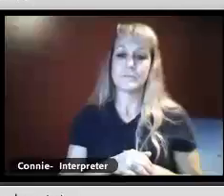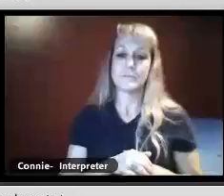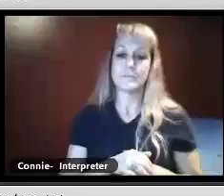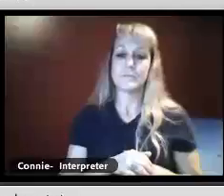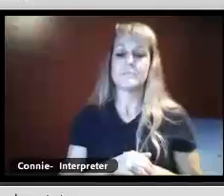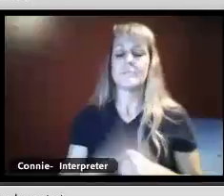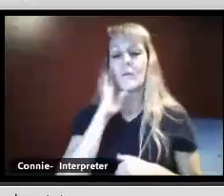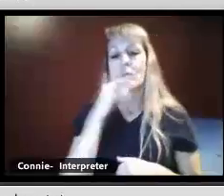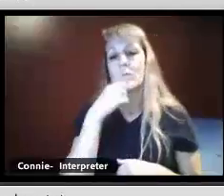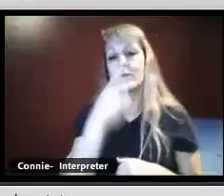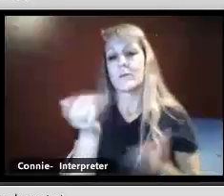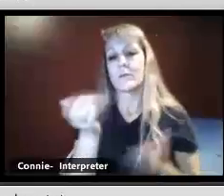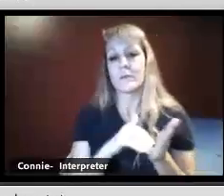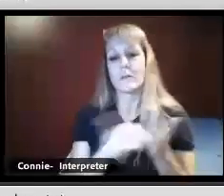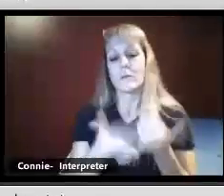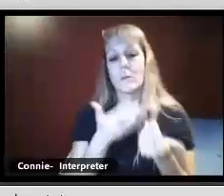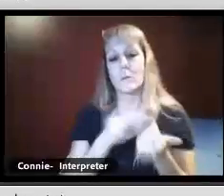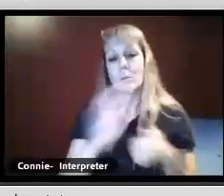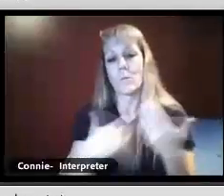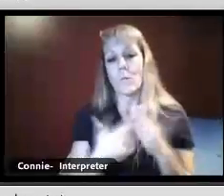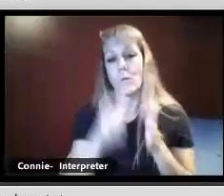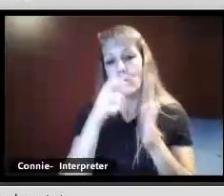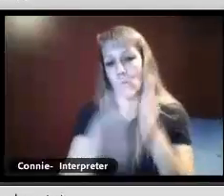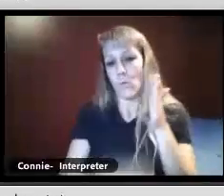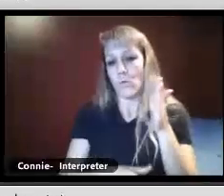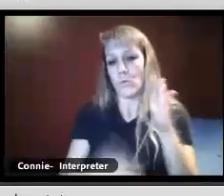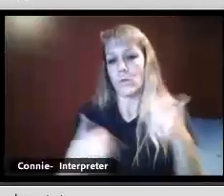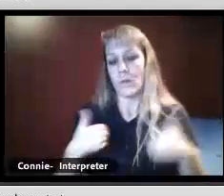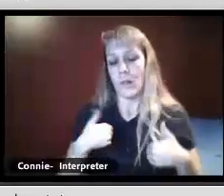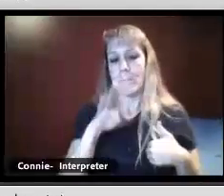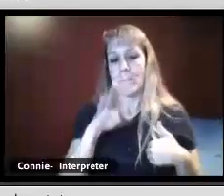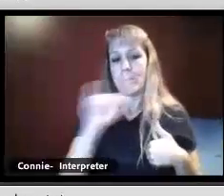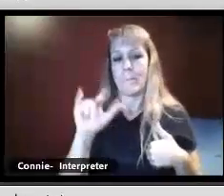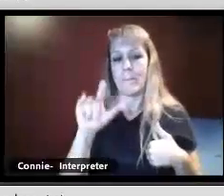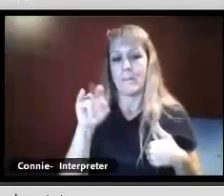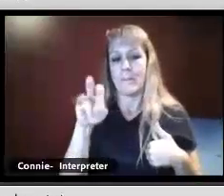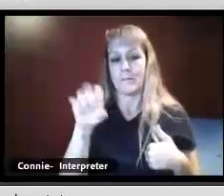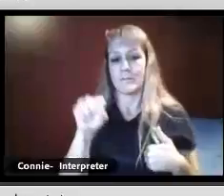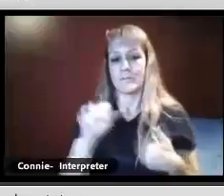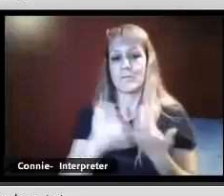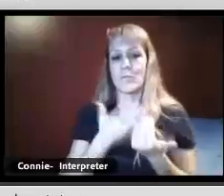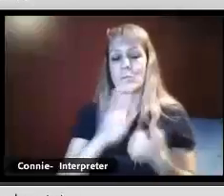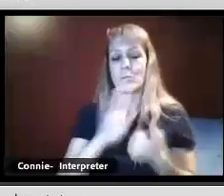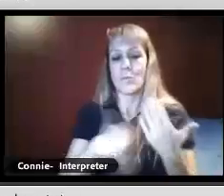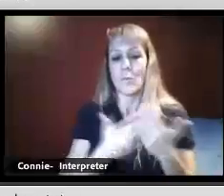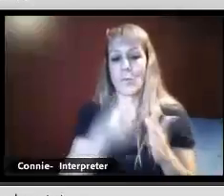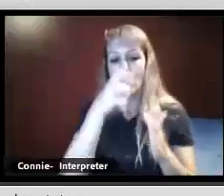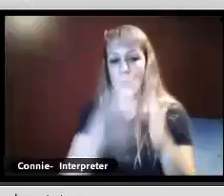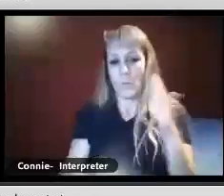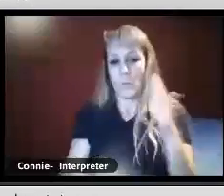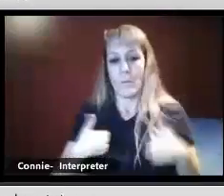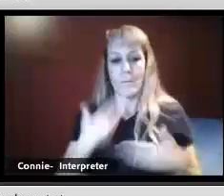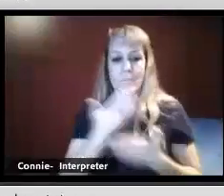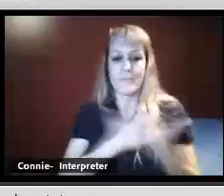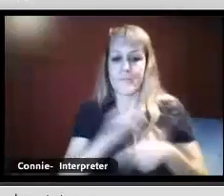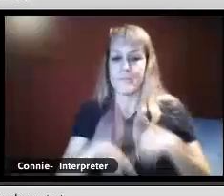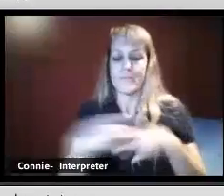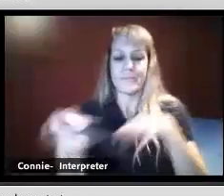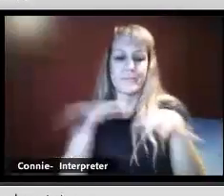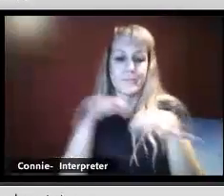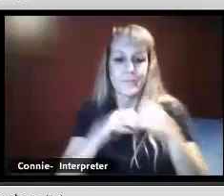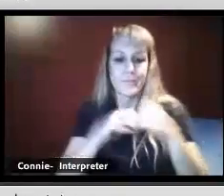I'll just say again, nearly almost all of the articles have actual bylines, and almost all of the articles have some kind of explanation about